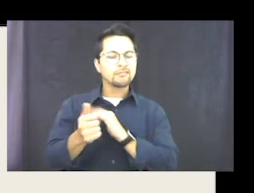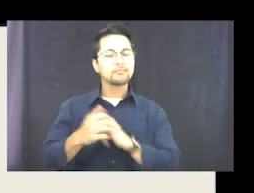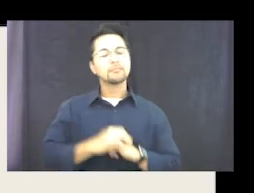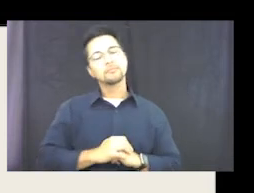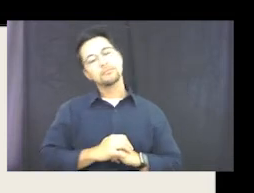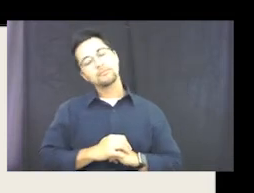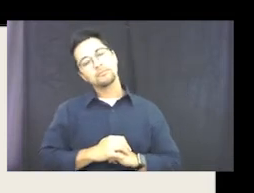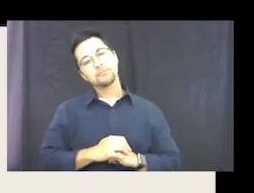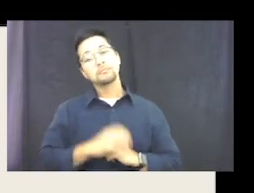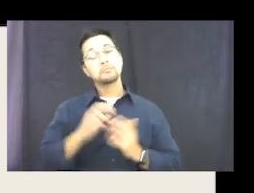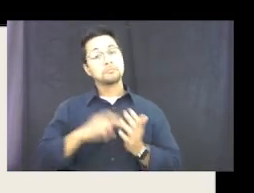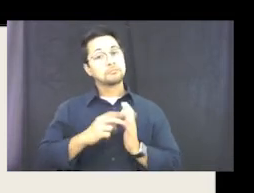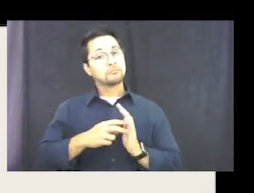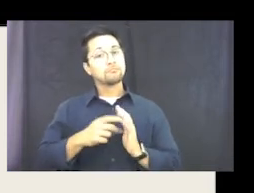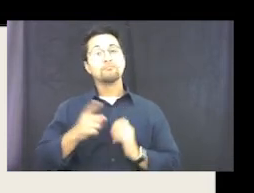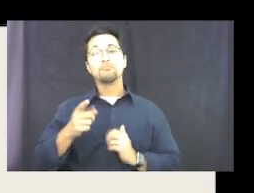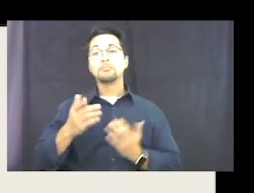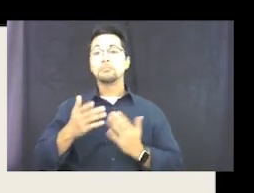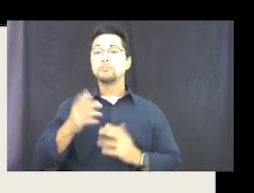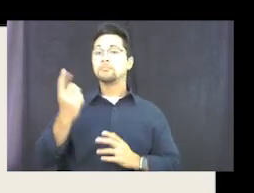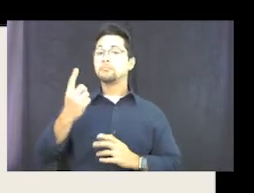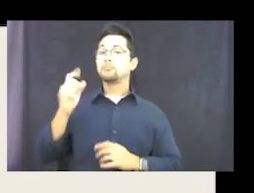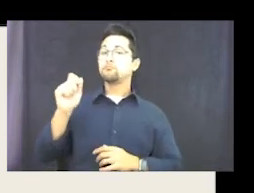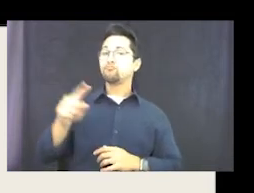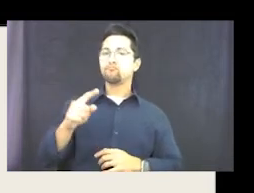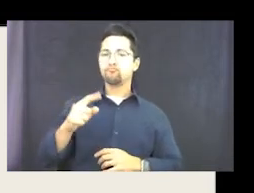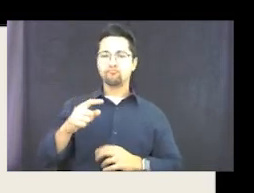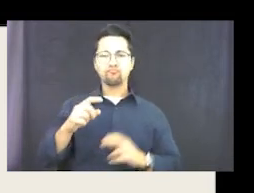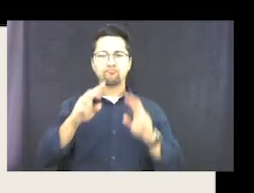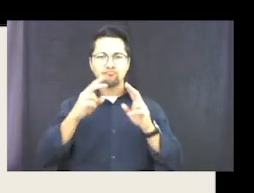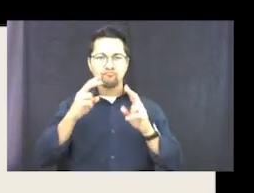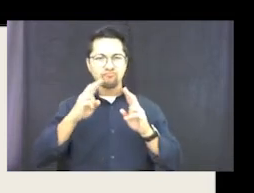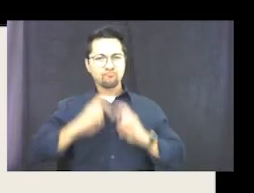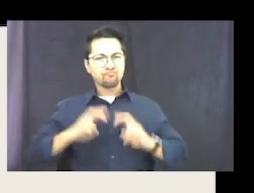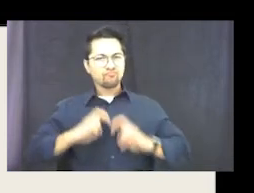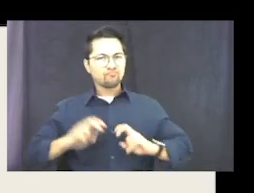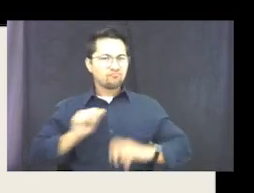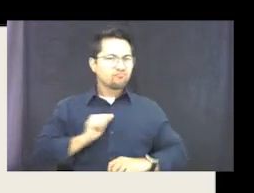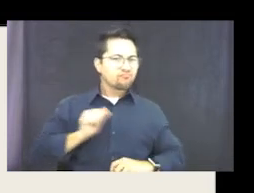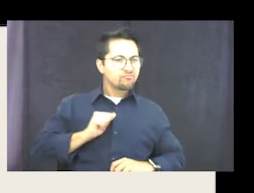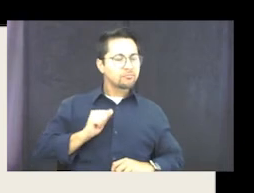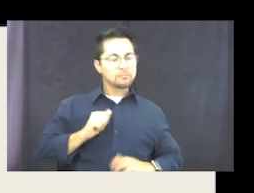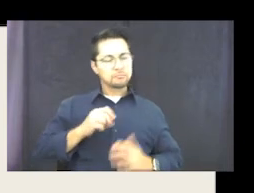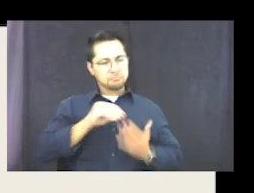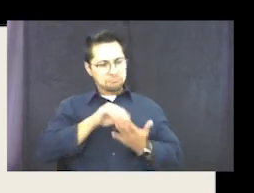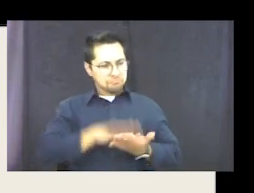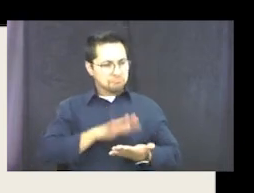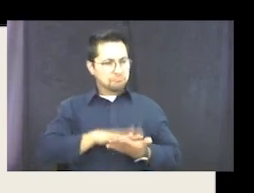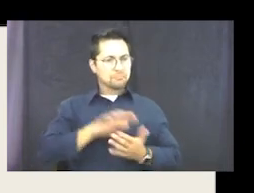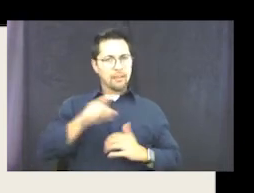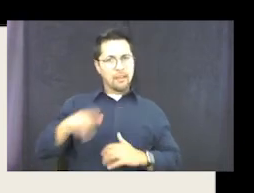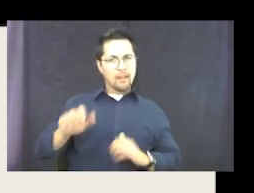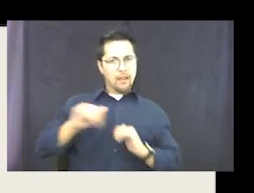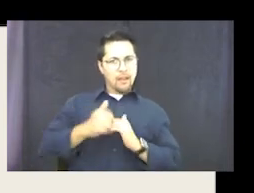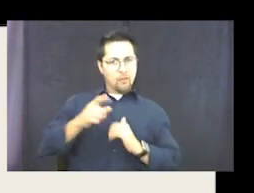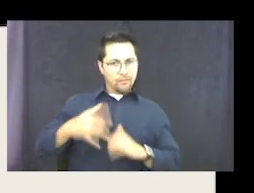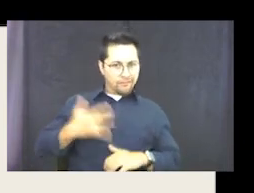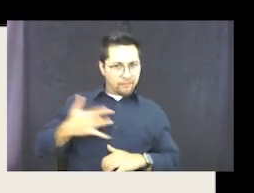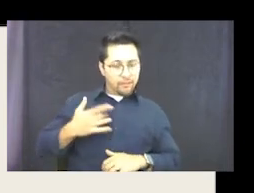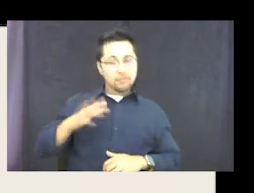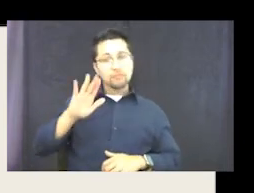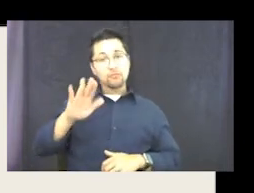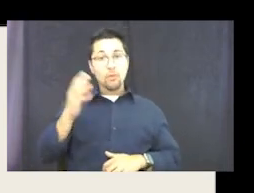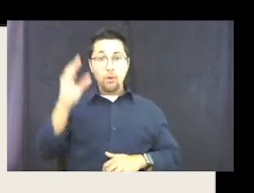semester. This means that you might be asked to take a self-assessment, stating how you already are with these skills, in your own